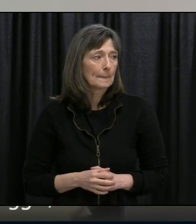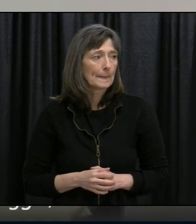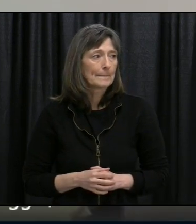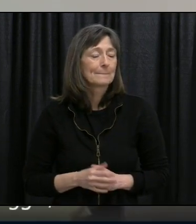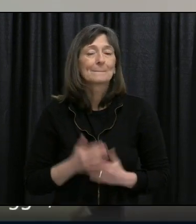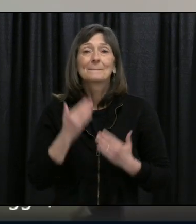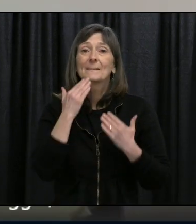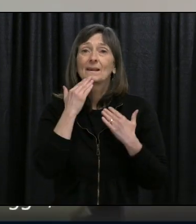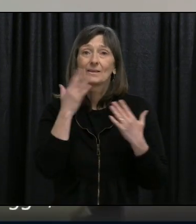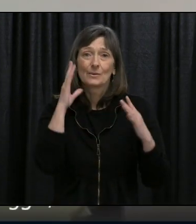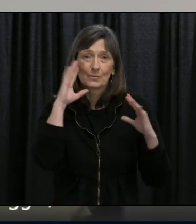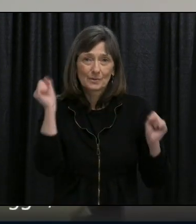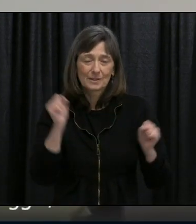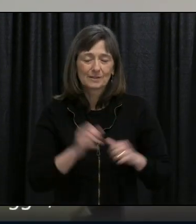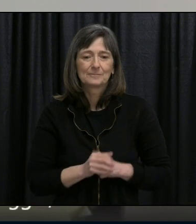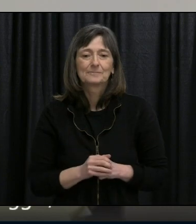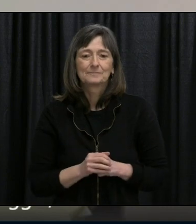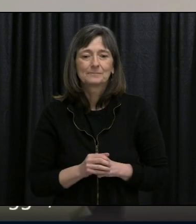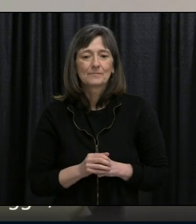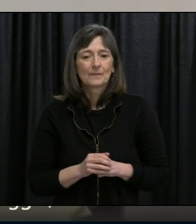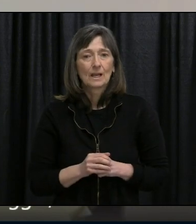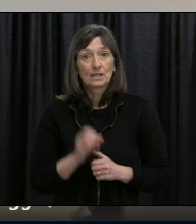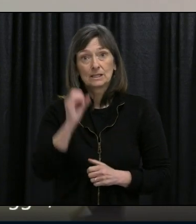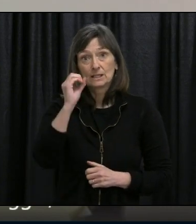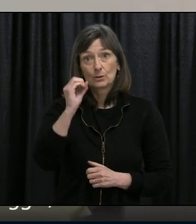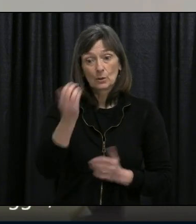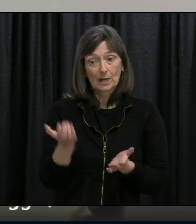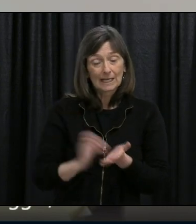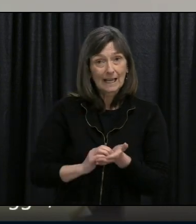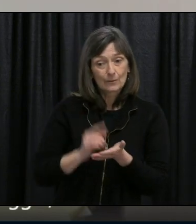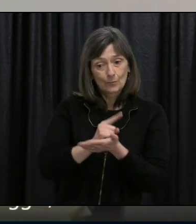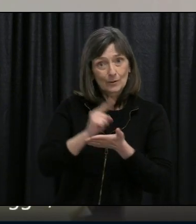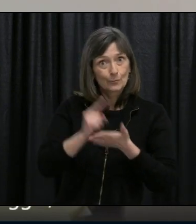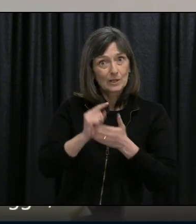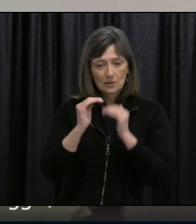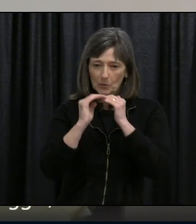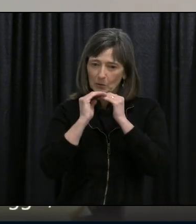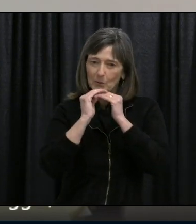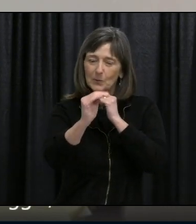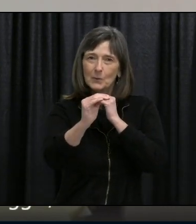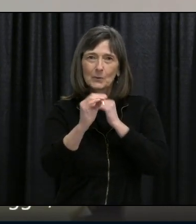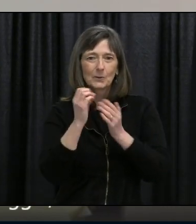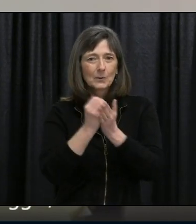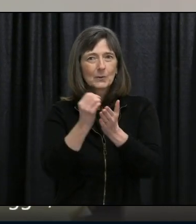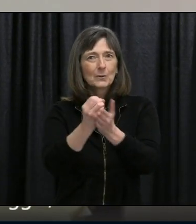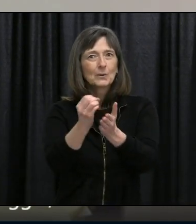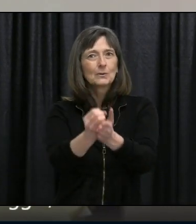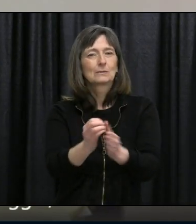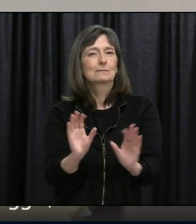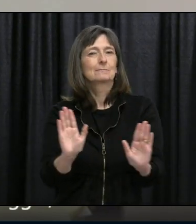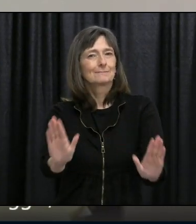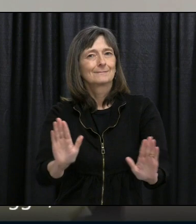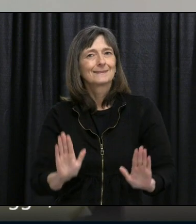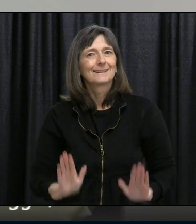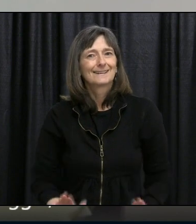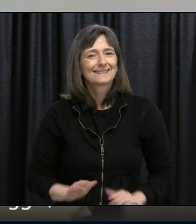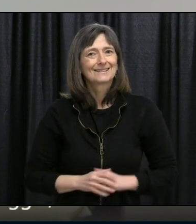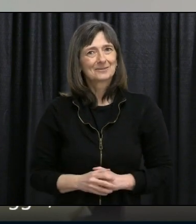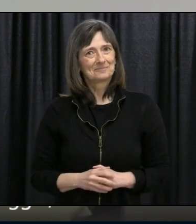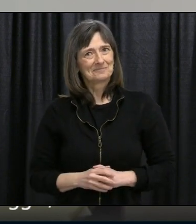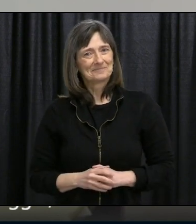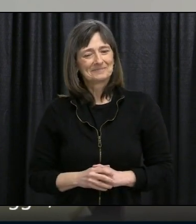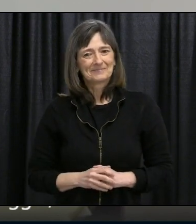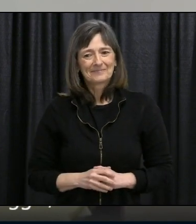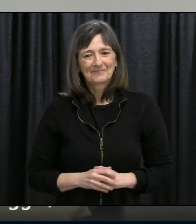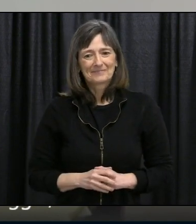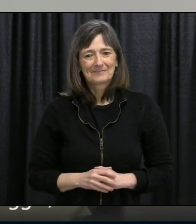Thank you very much, Premier. And again, no new cases in 1 week with a flat line is really good. Not something you usually hear